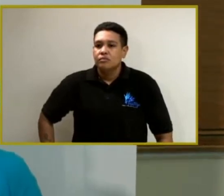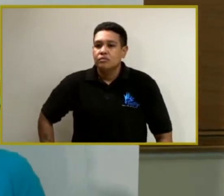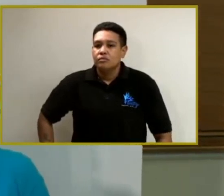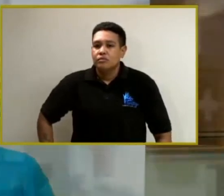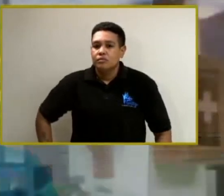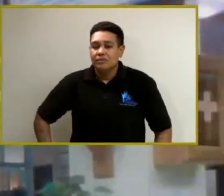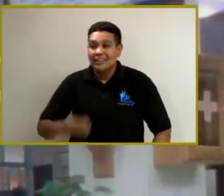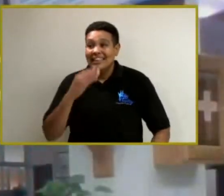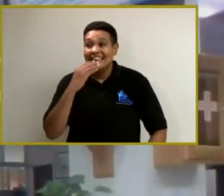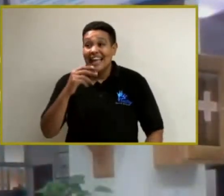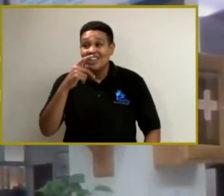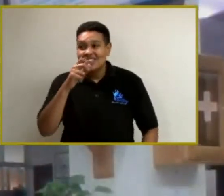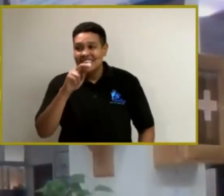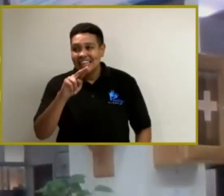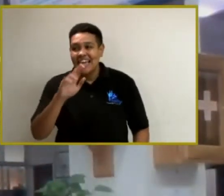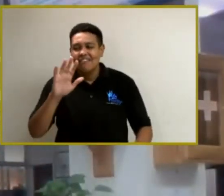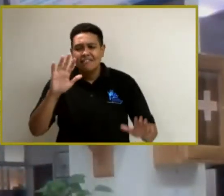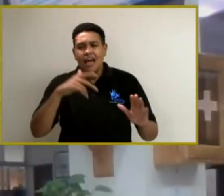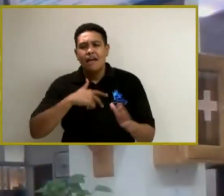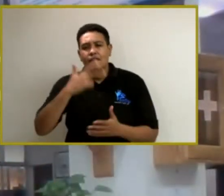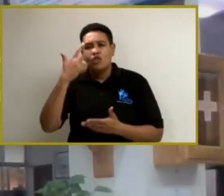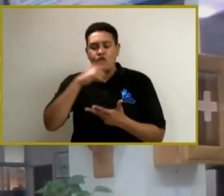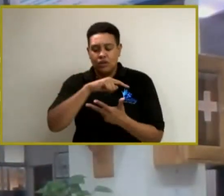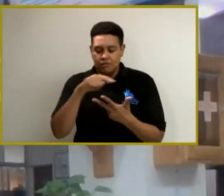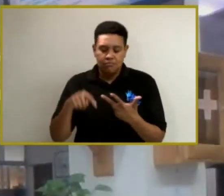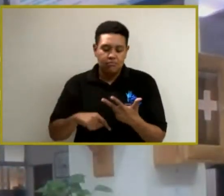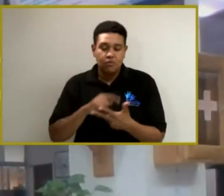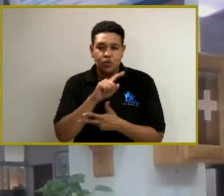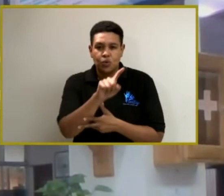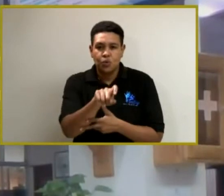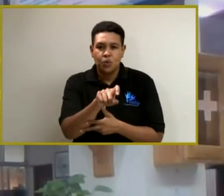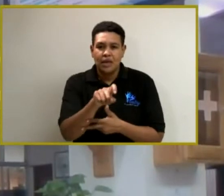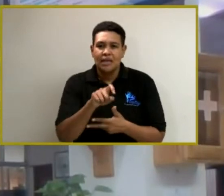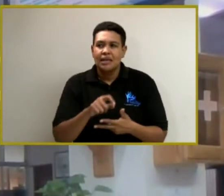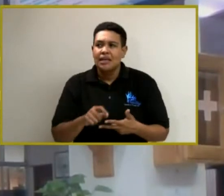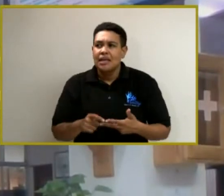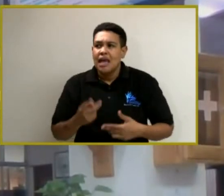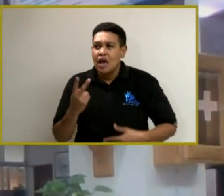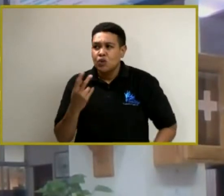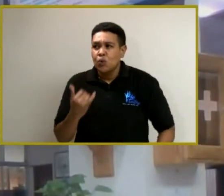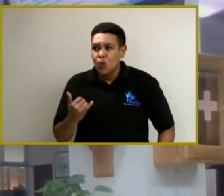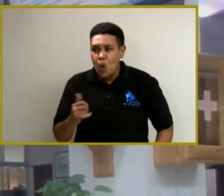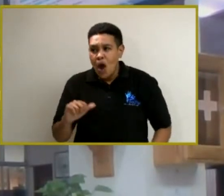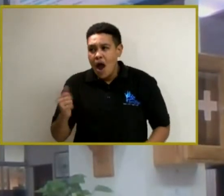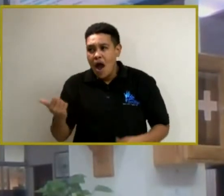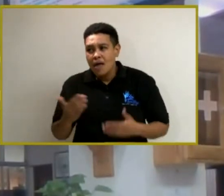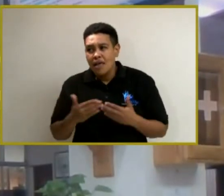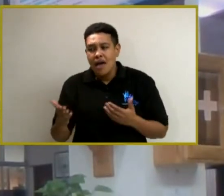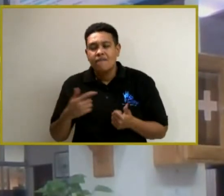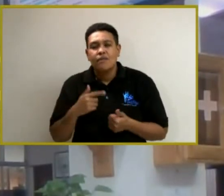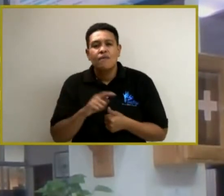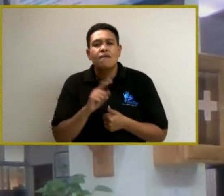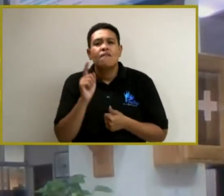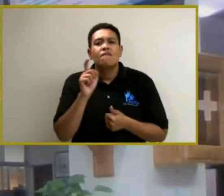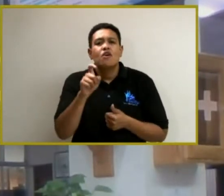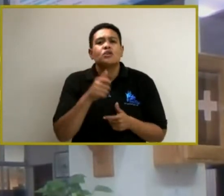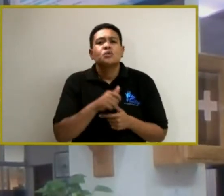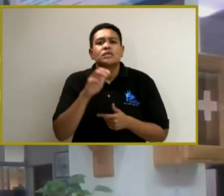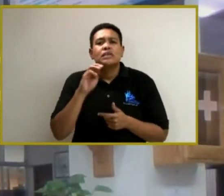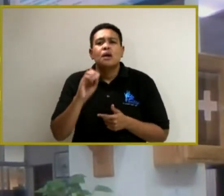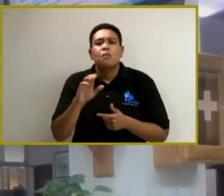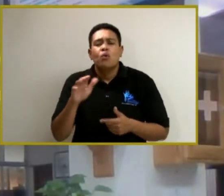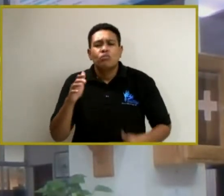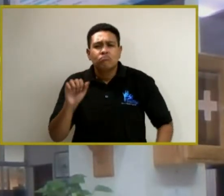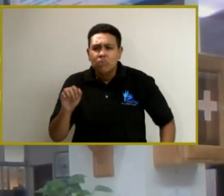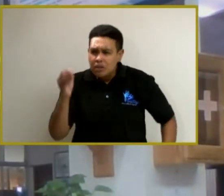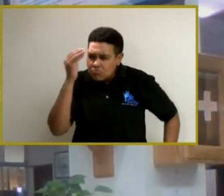Thank you, Stephen. I have three questions. I'll ask two now and the other in the go around after my colleagues. My first question is to the CMO.